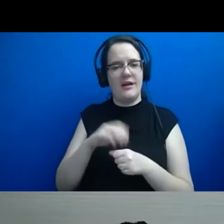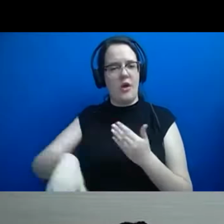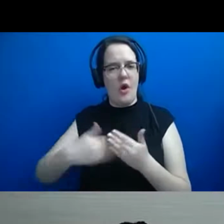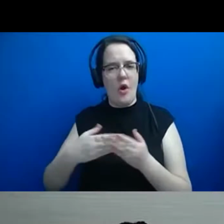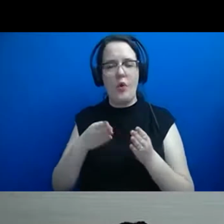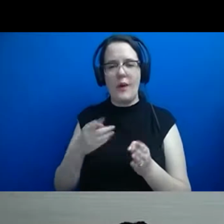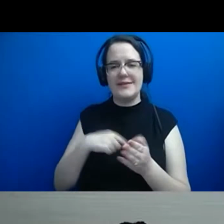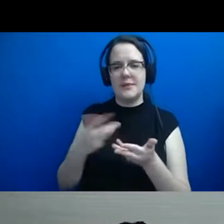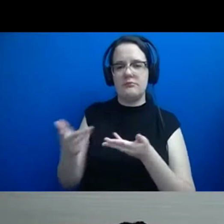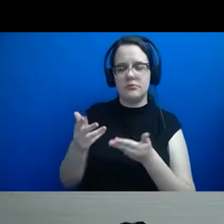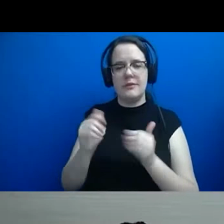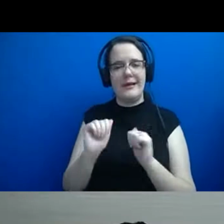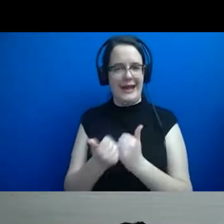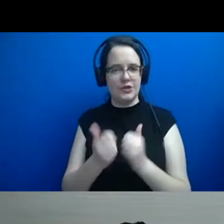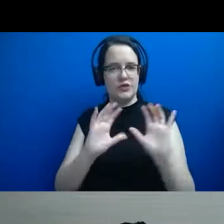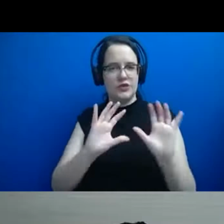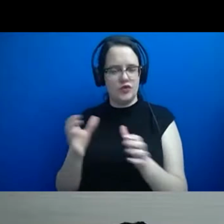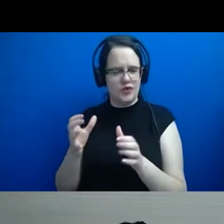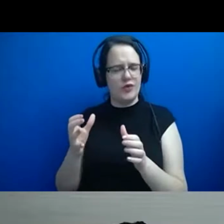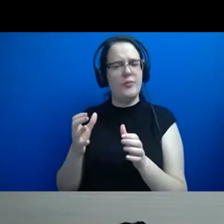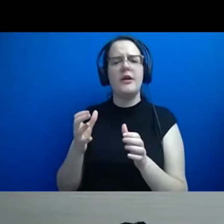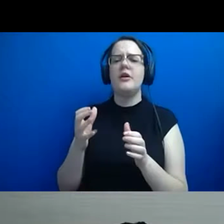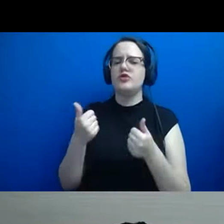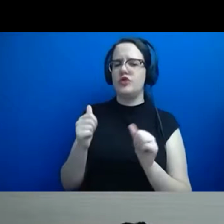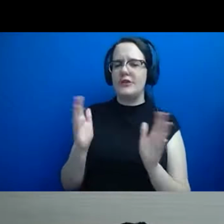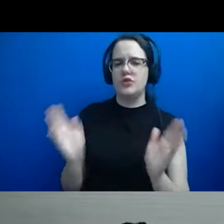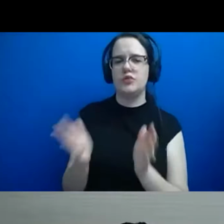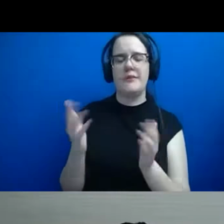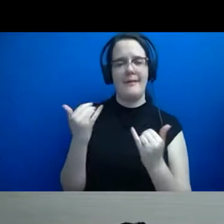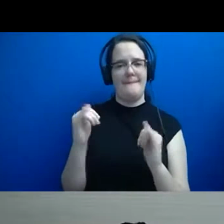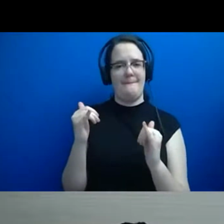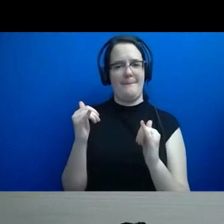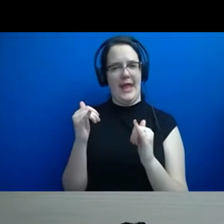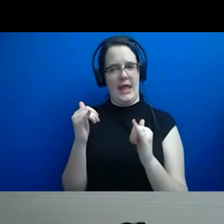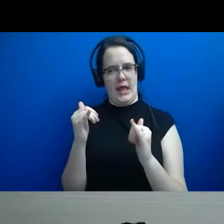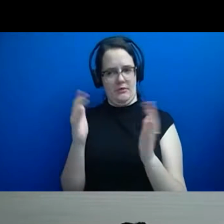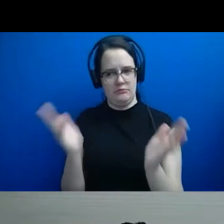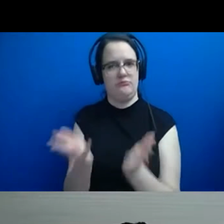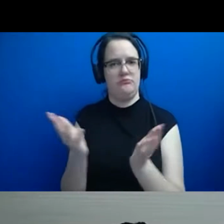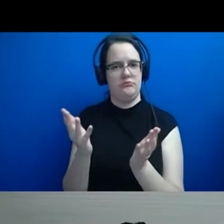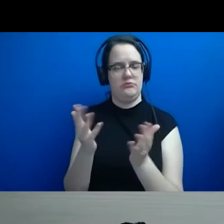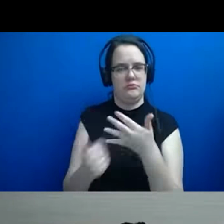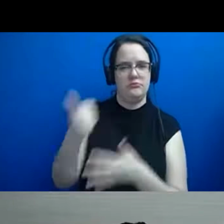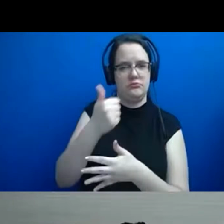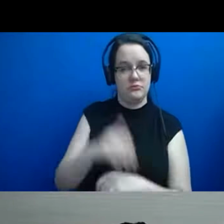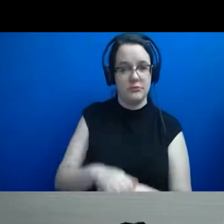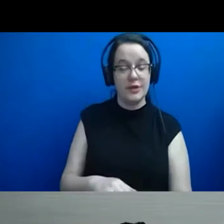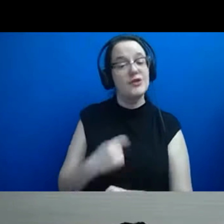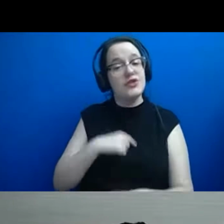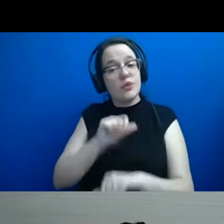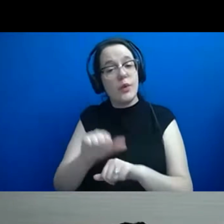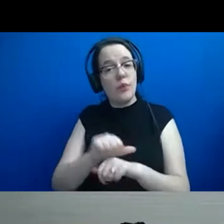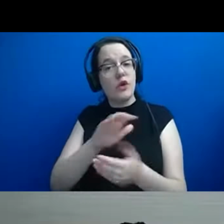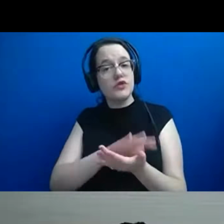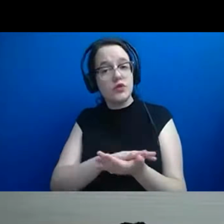and entities to always kind of push playful learning to the front, right? So when we work with schools, when we do professional development,